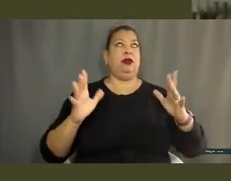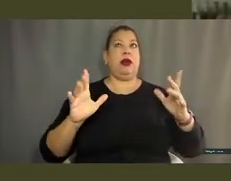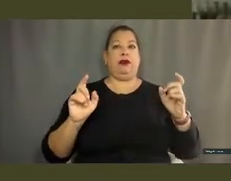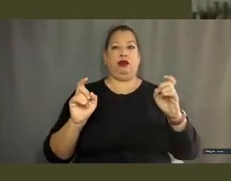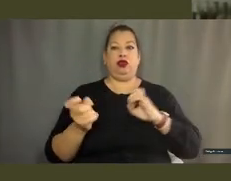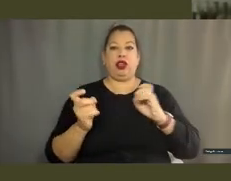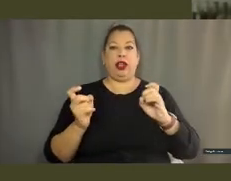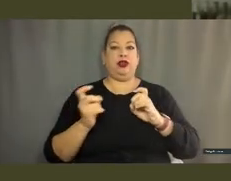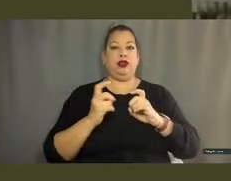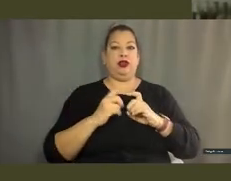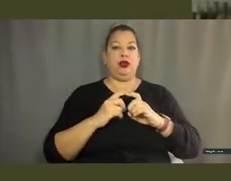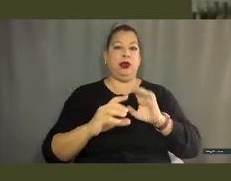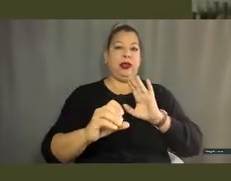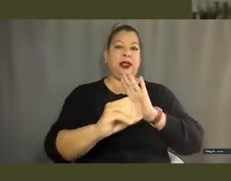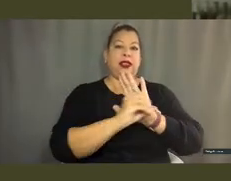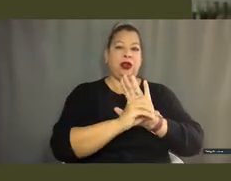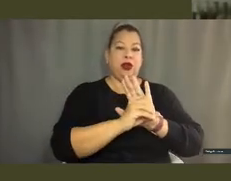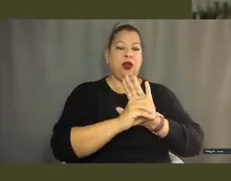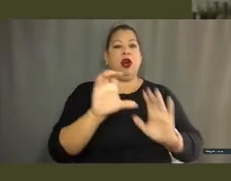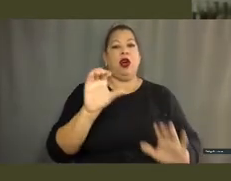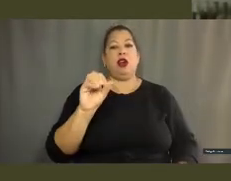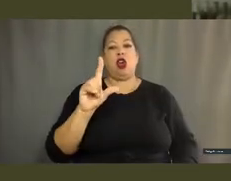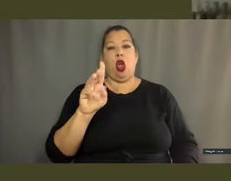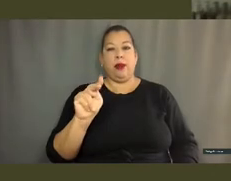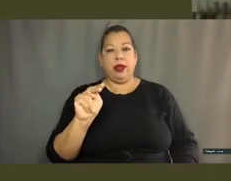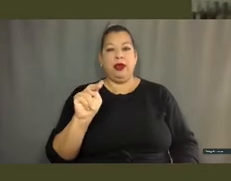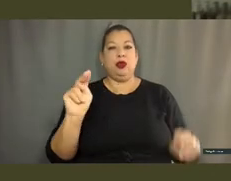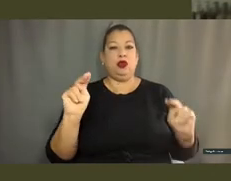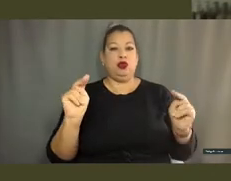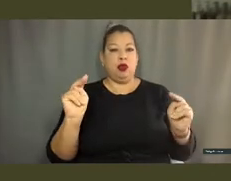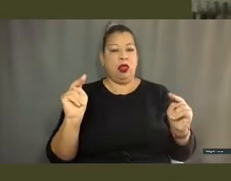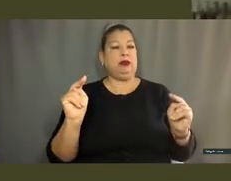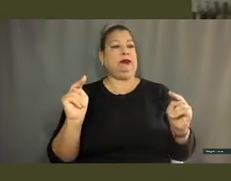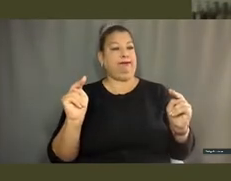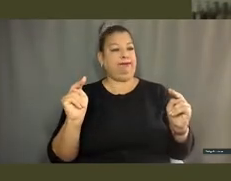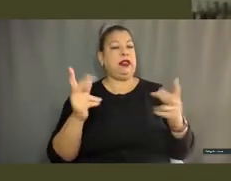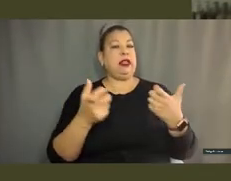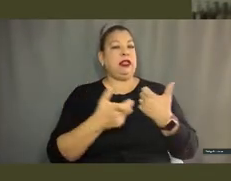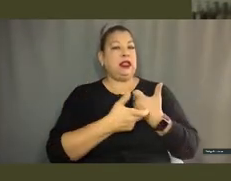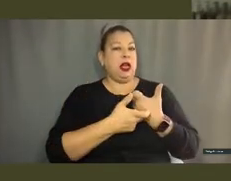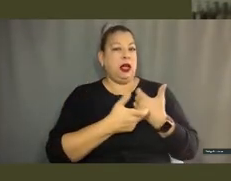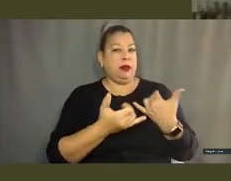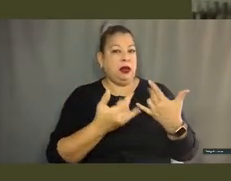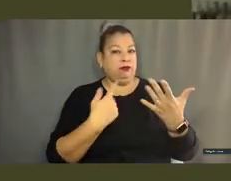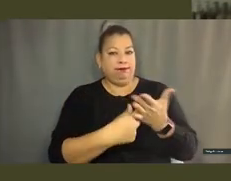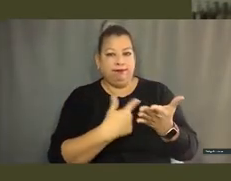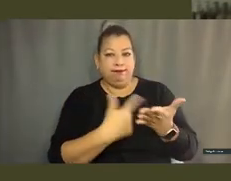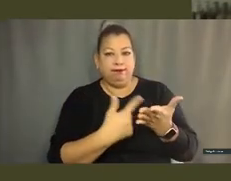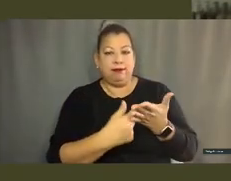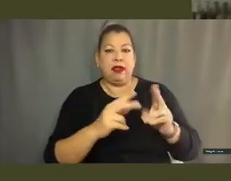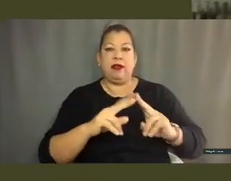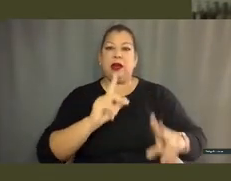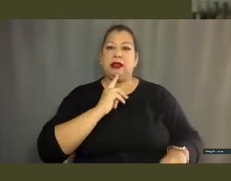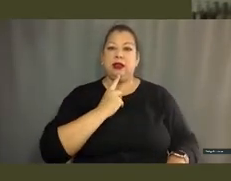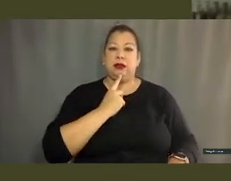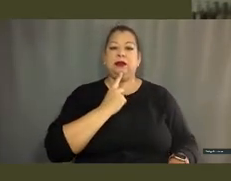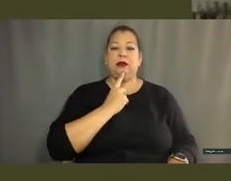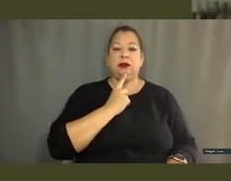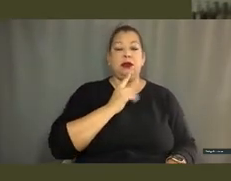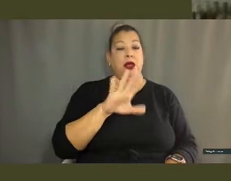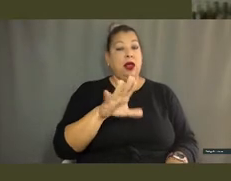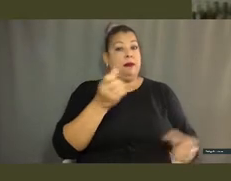the carbon neutral or the energy system, this is a time to have a very serious discussions. In many countries,